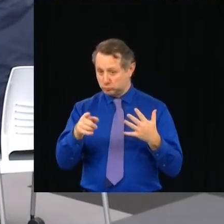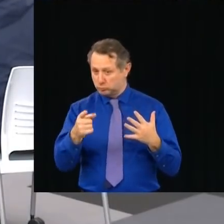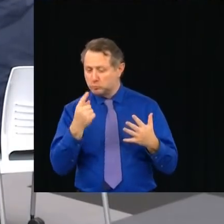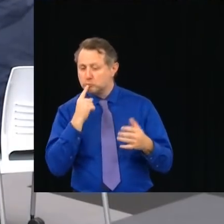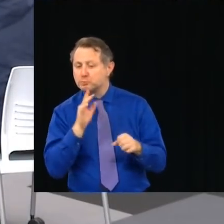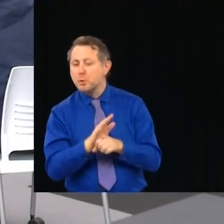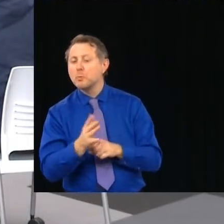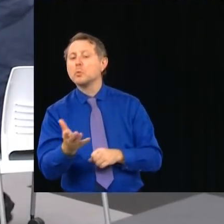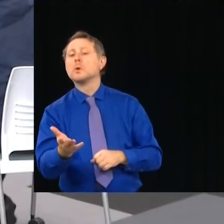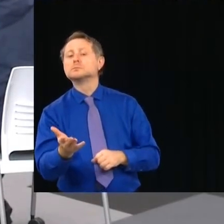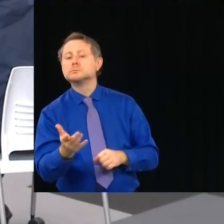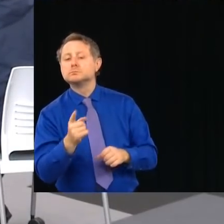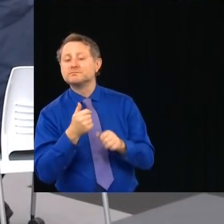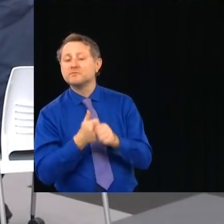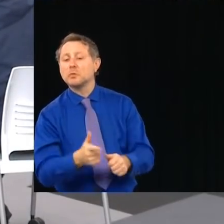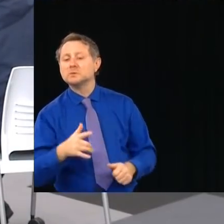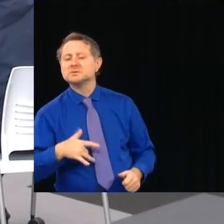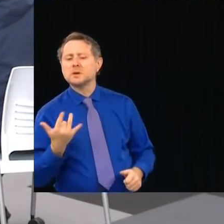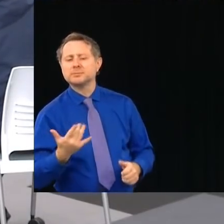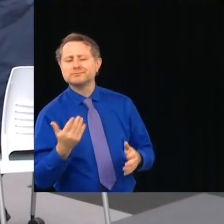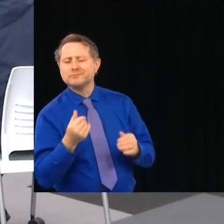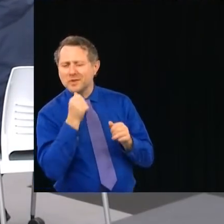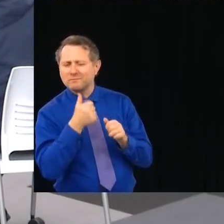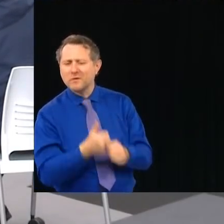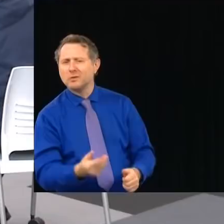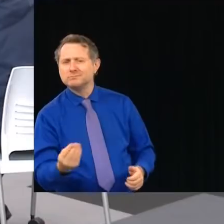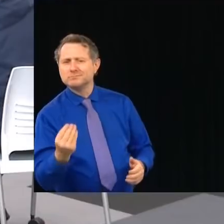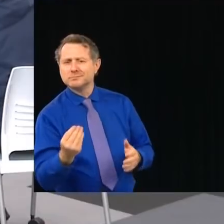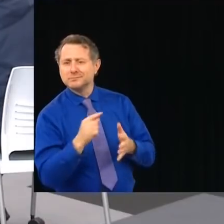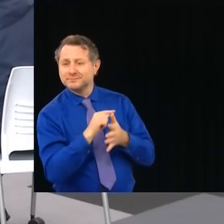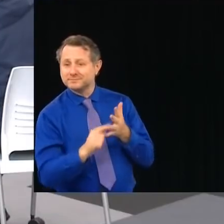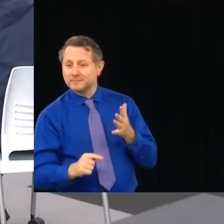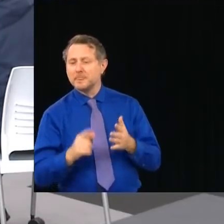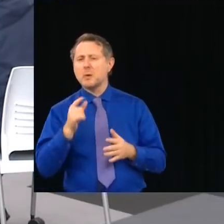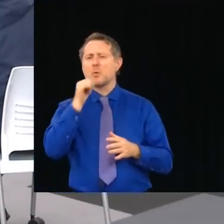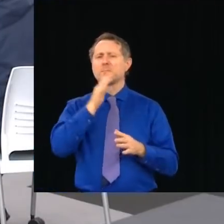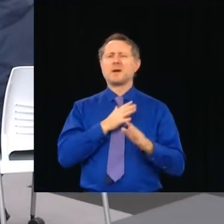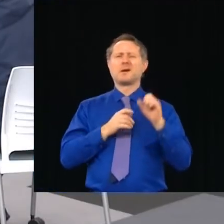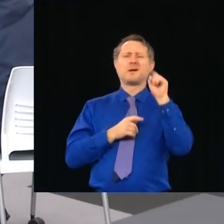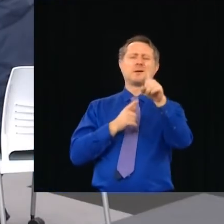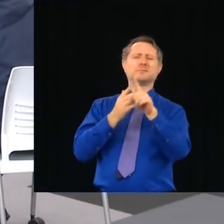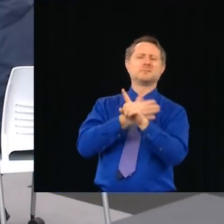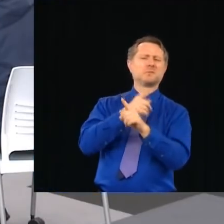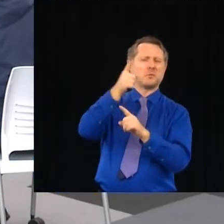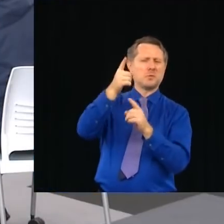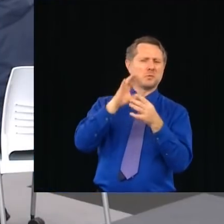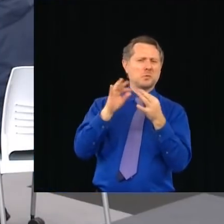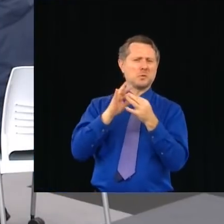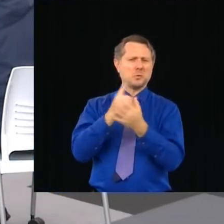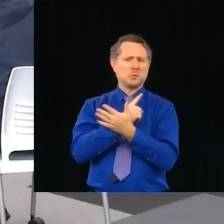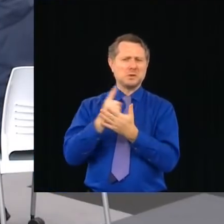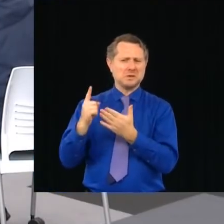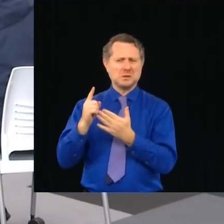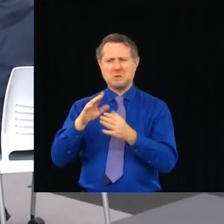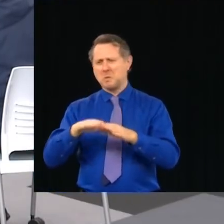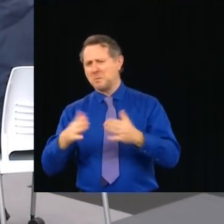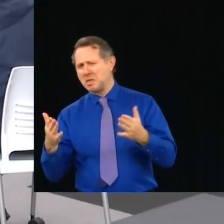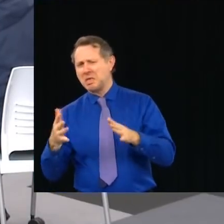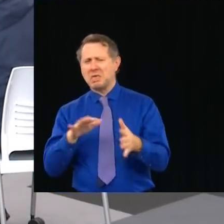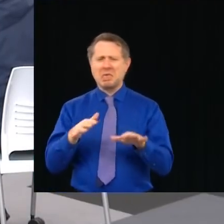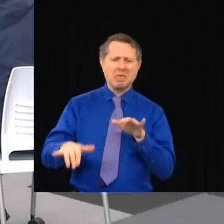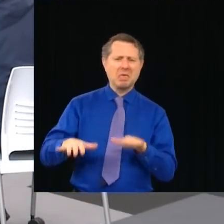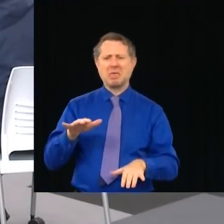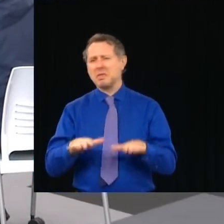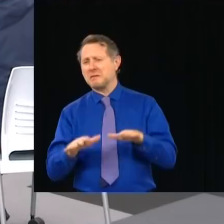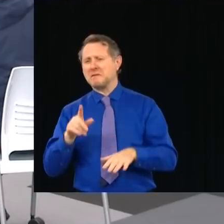Region, we've had about a week to prepare for reopening, and the phased approach is mostly for businesses and things like that. We're getting a lot of questions